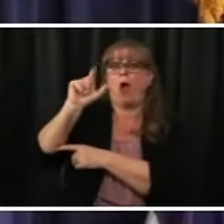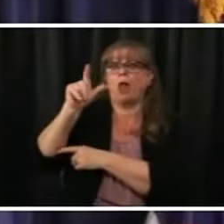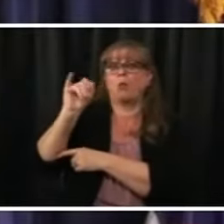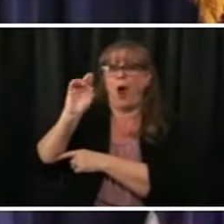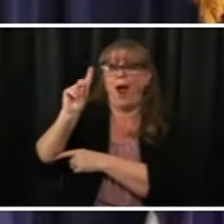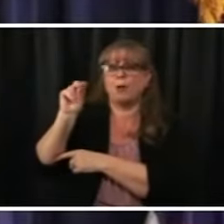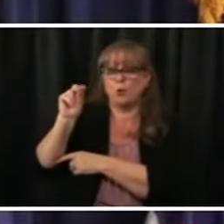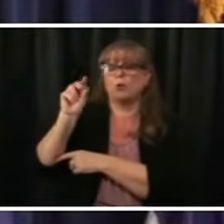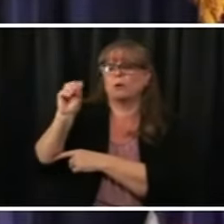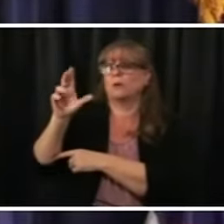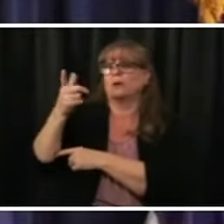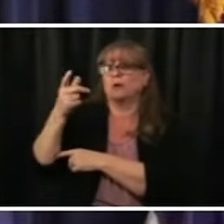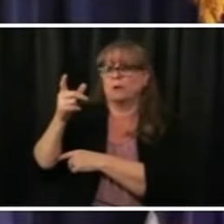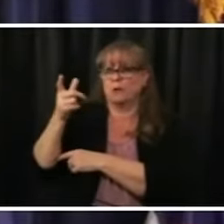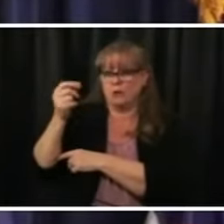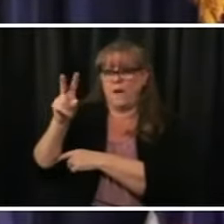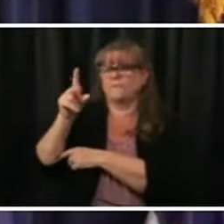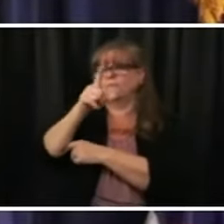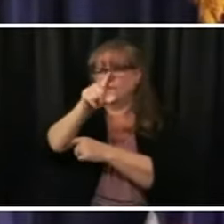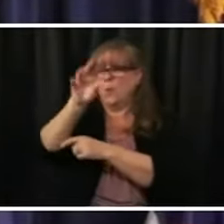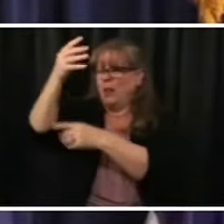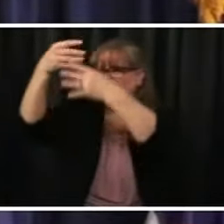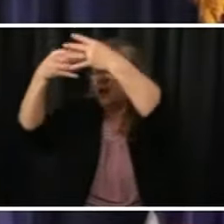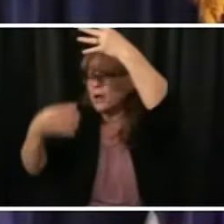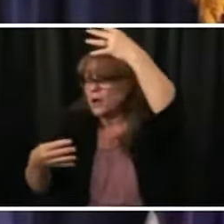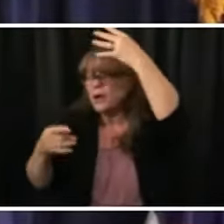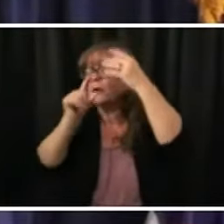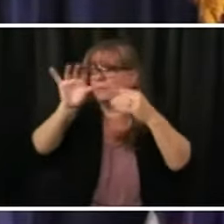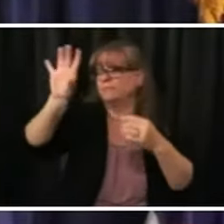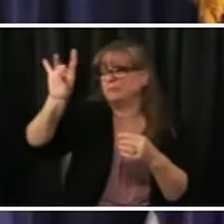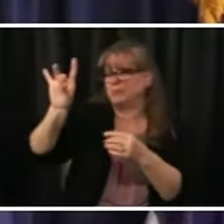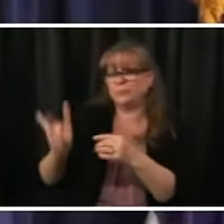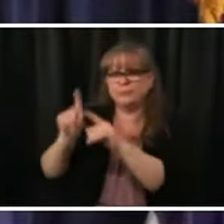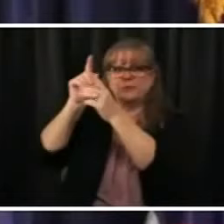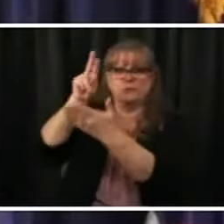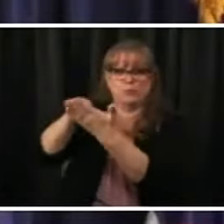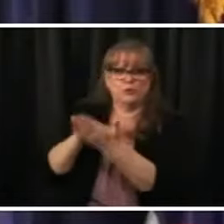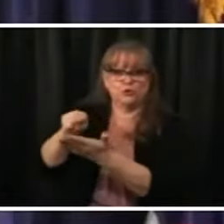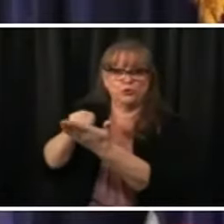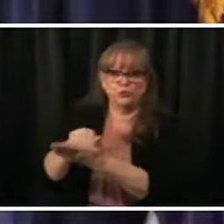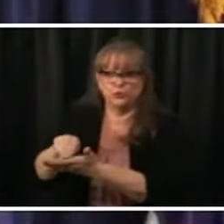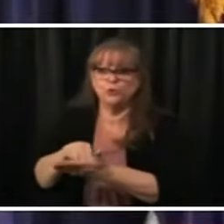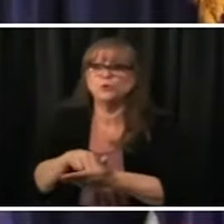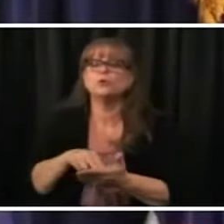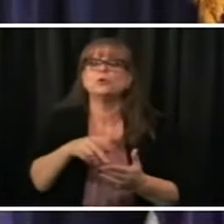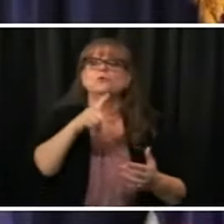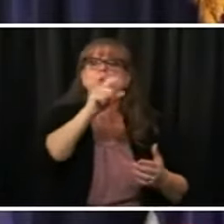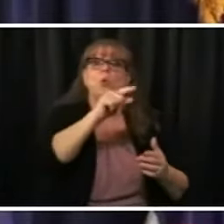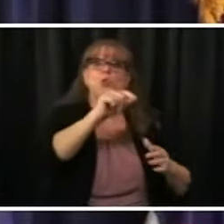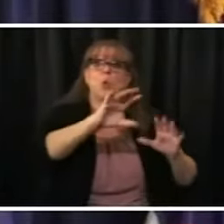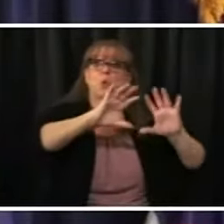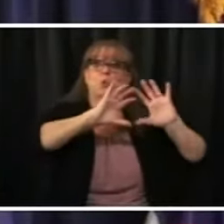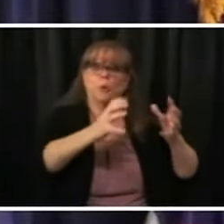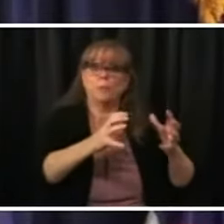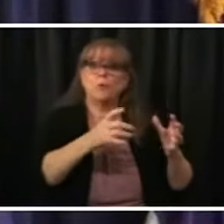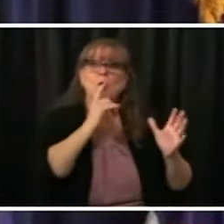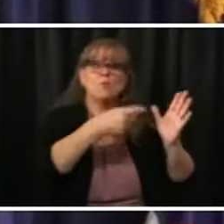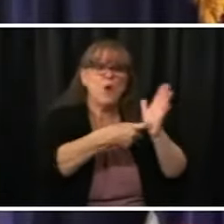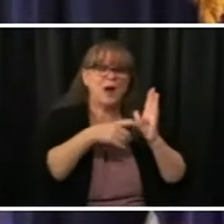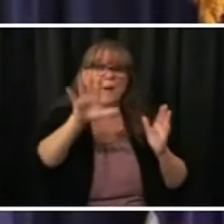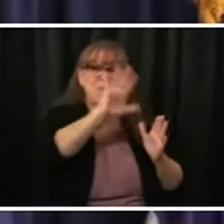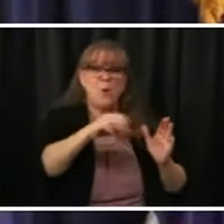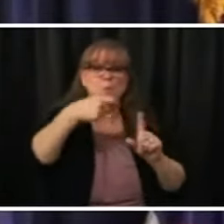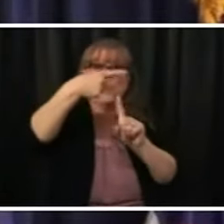choice. Finishing up everybody 65 to 69 will likely take into that first week in March, meaning, of course, some will get it this week, next week, the week